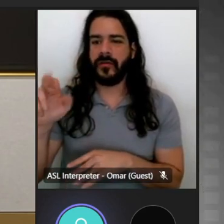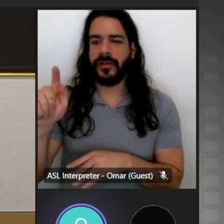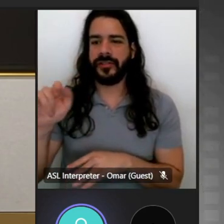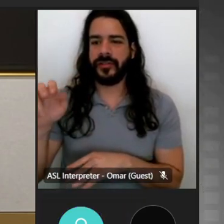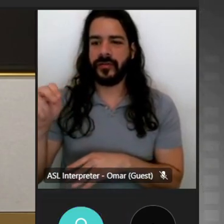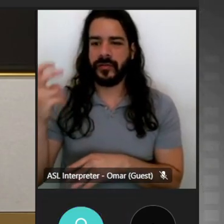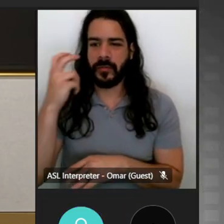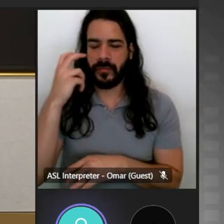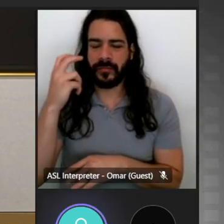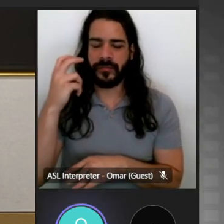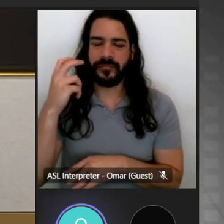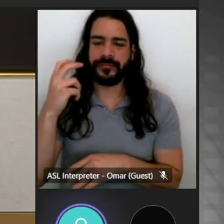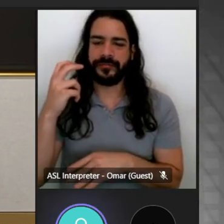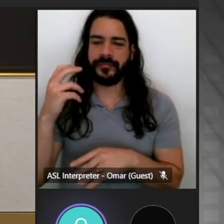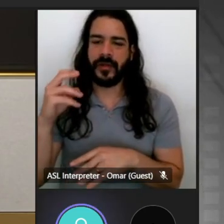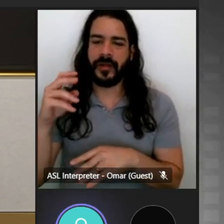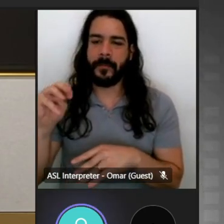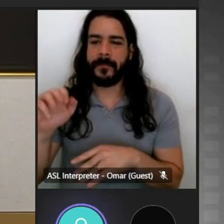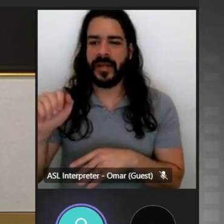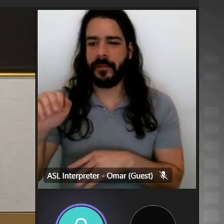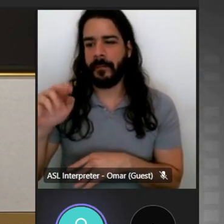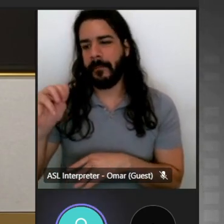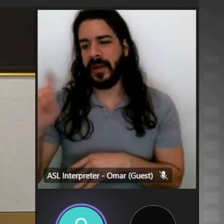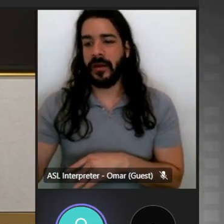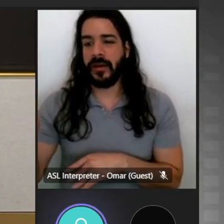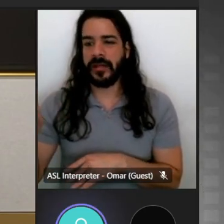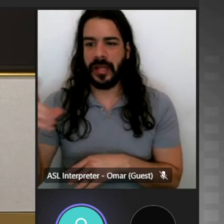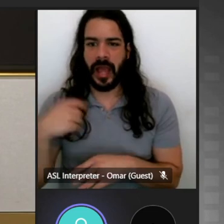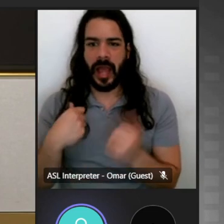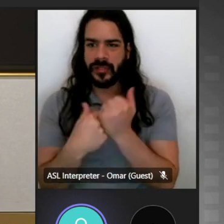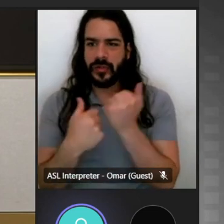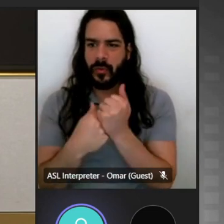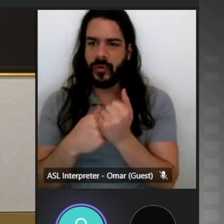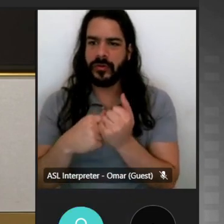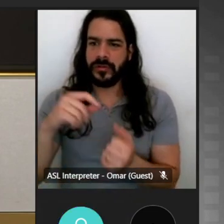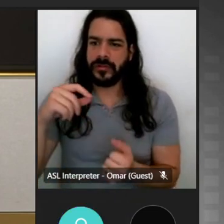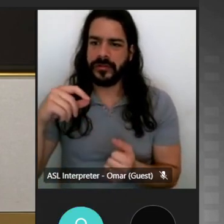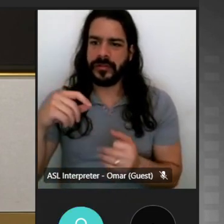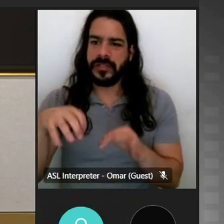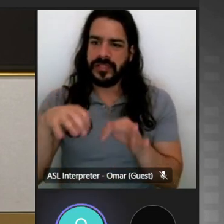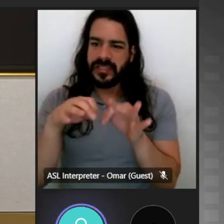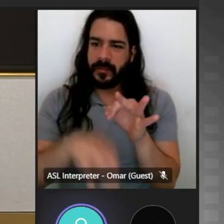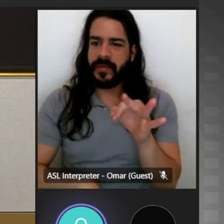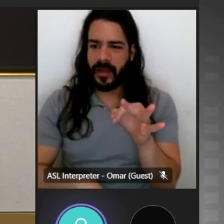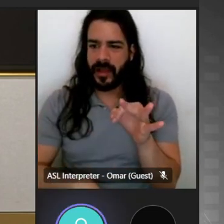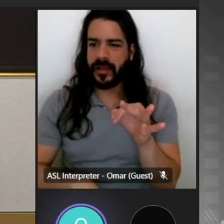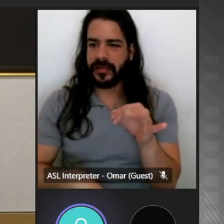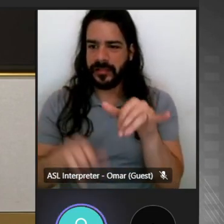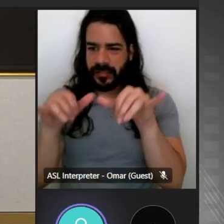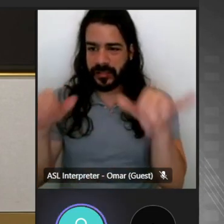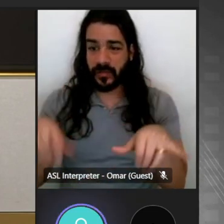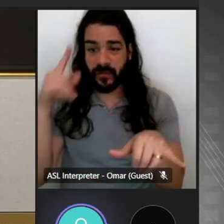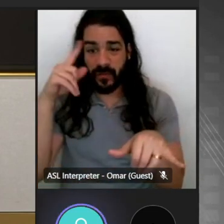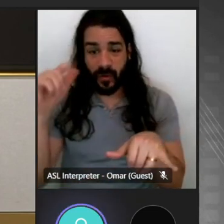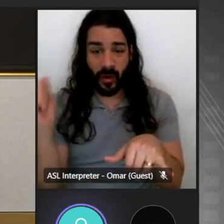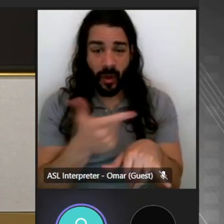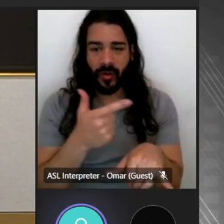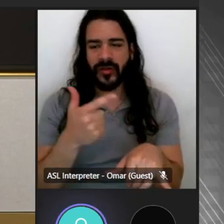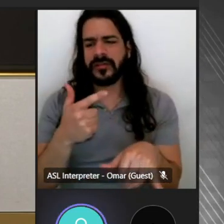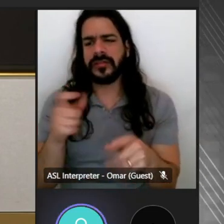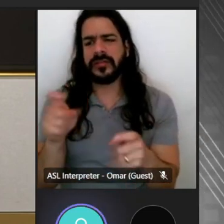am in agreement with the simplifying the fare structure on for everybody, but certainly Metro Access as well. That